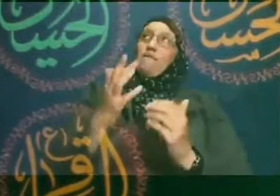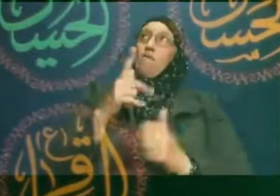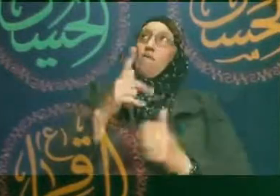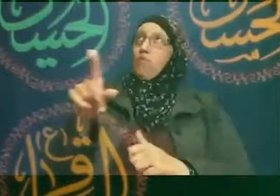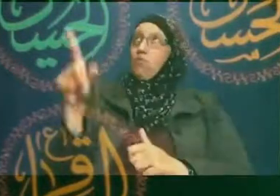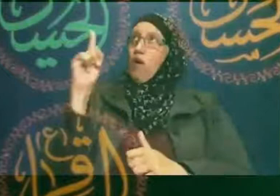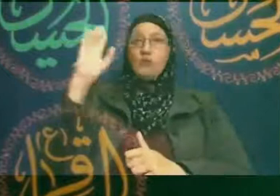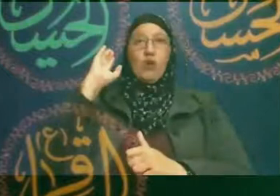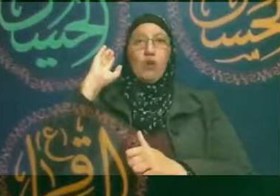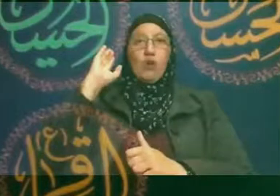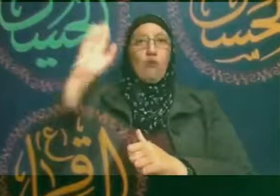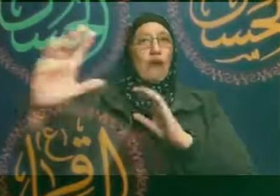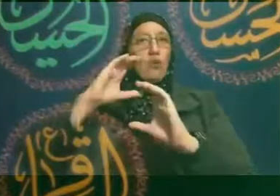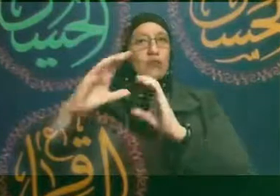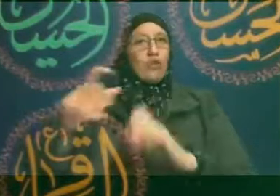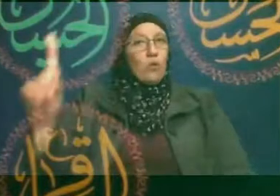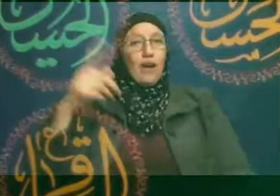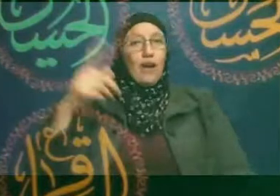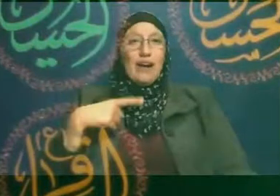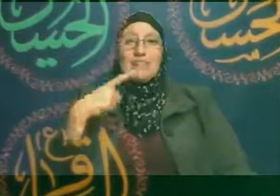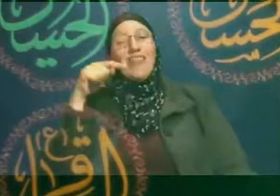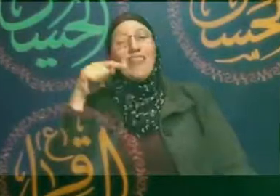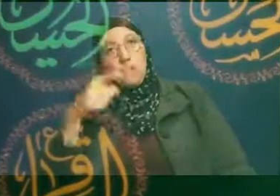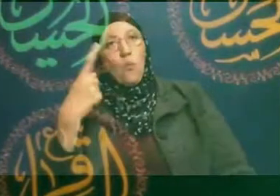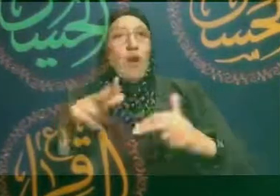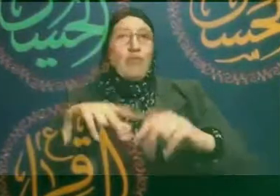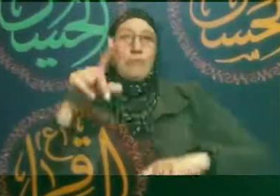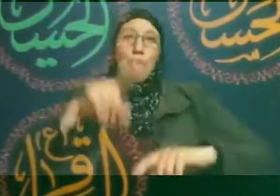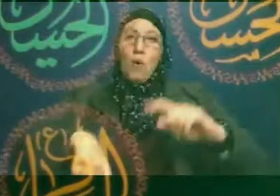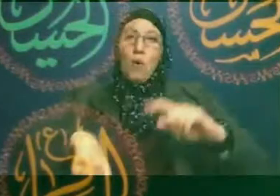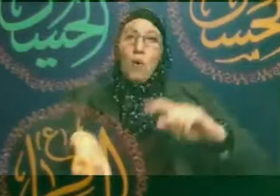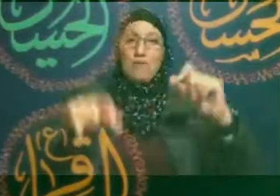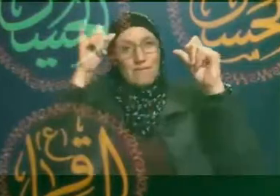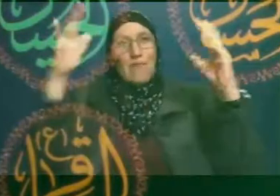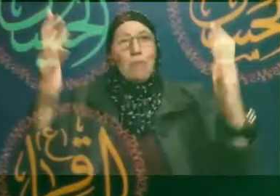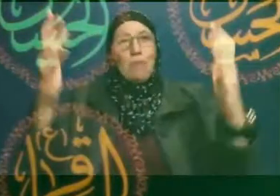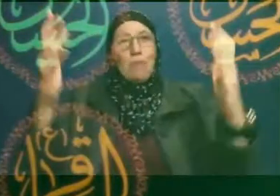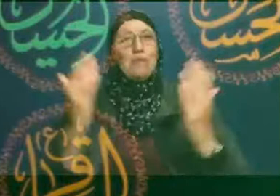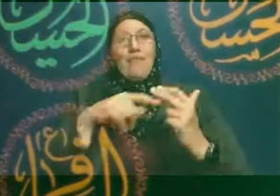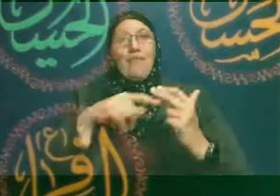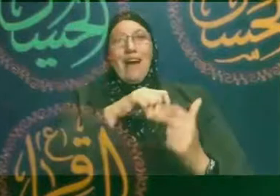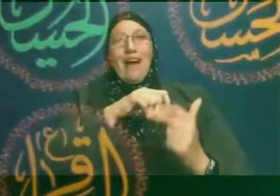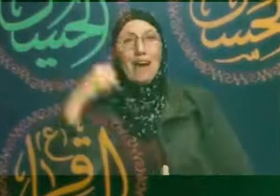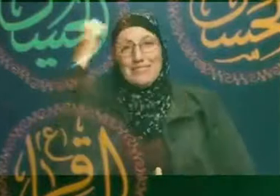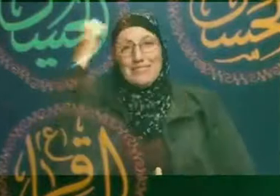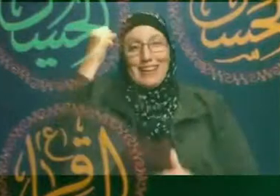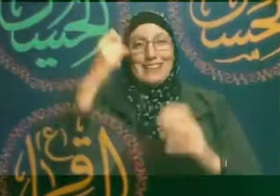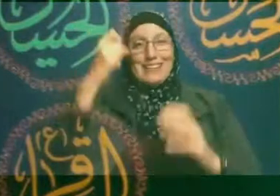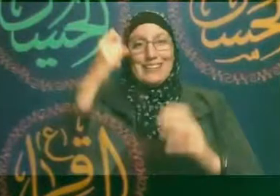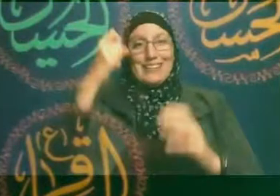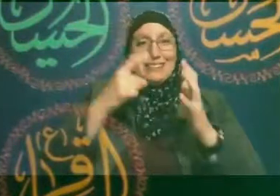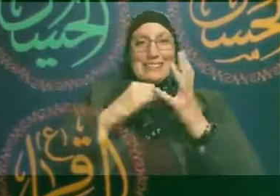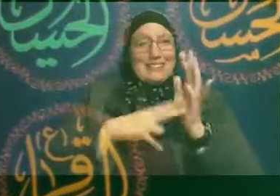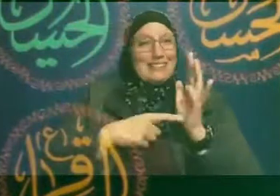God. And I told them that this is one of the famous supplications from one of our saints known as Imam Ali alayhi salam. As I was